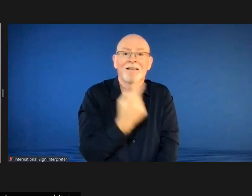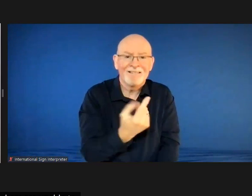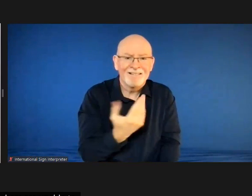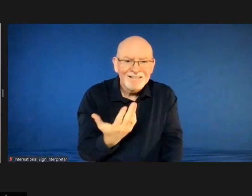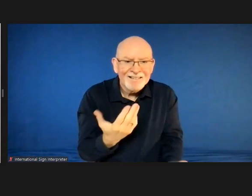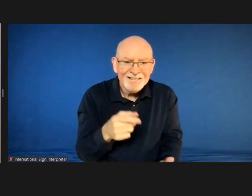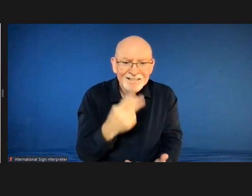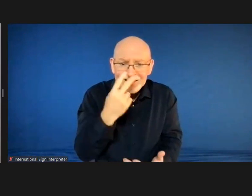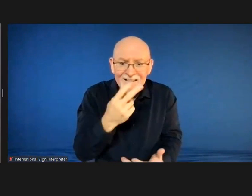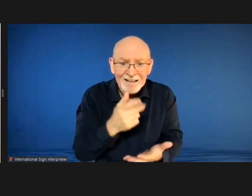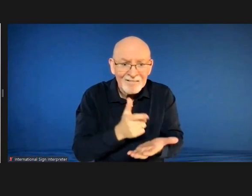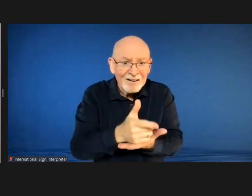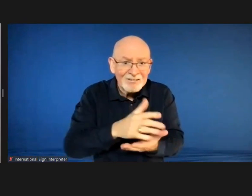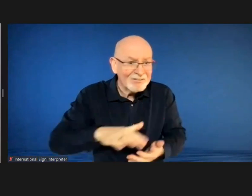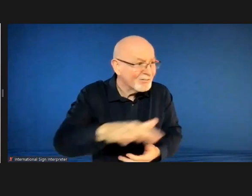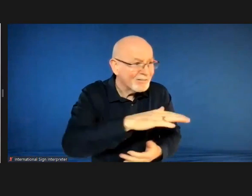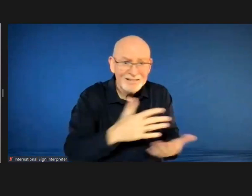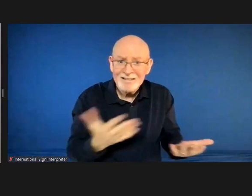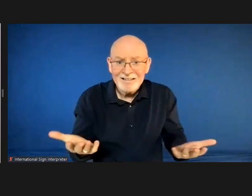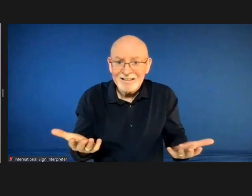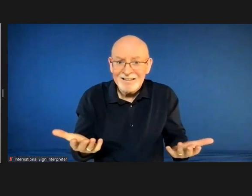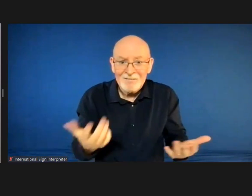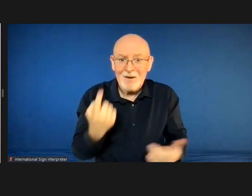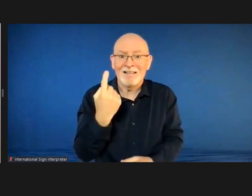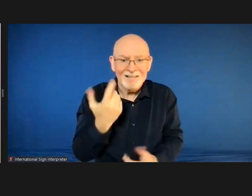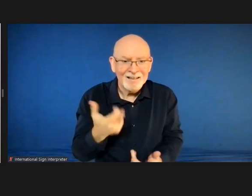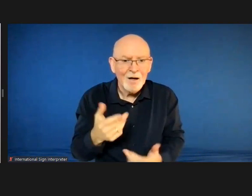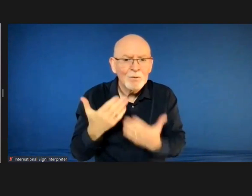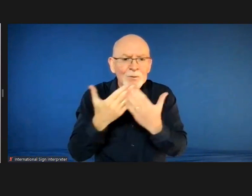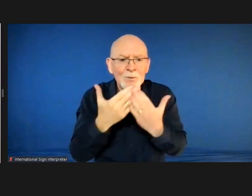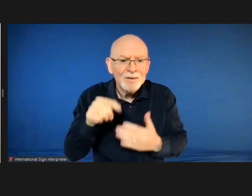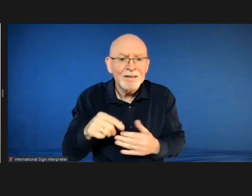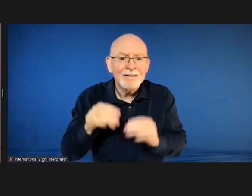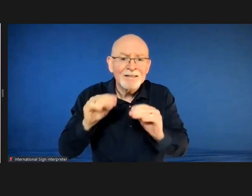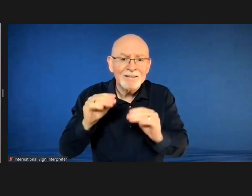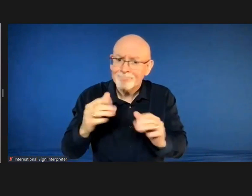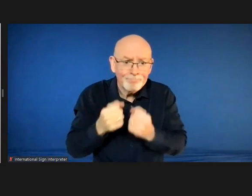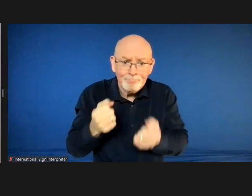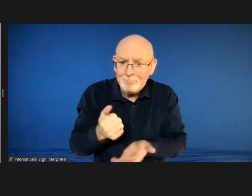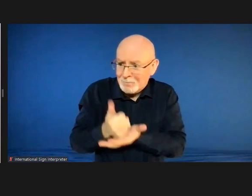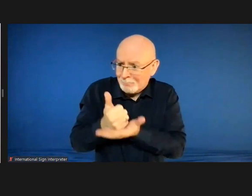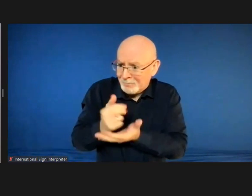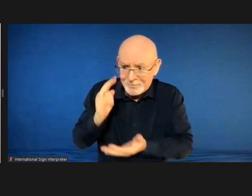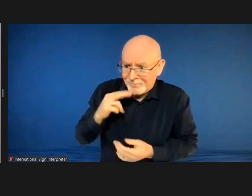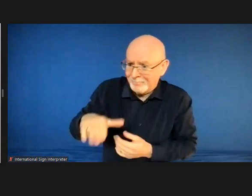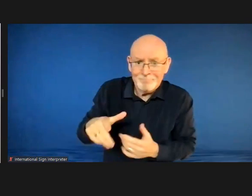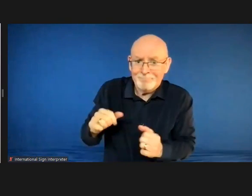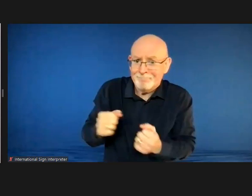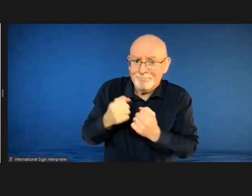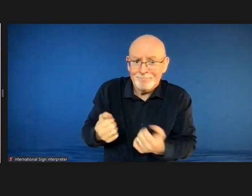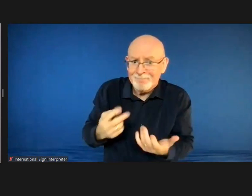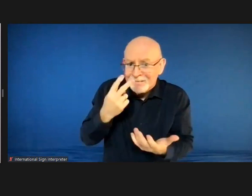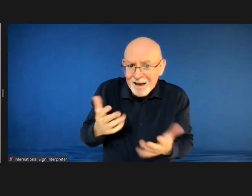teach concepts in a way that they are able to understand. So the project identified 5